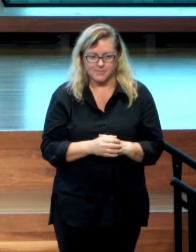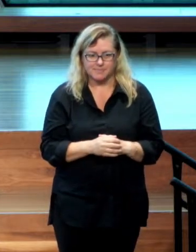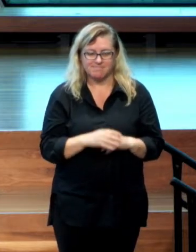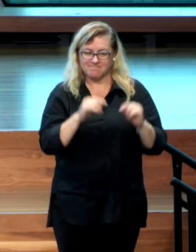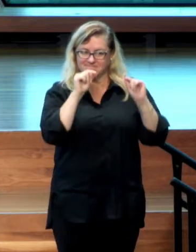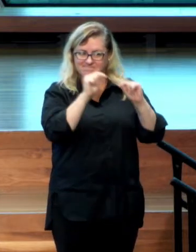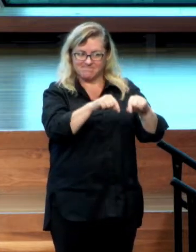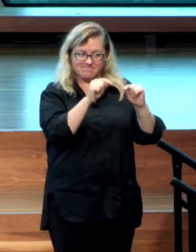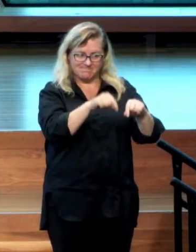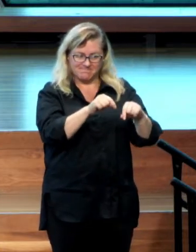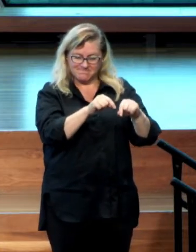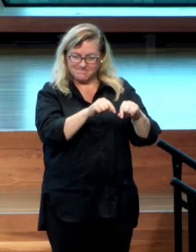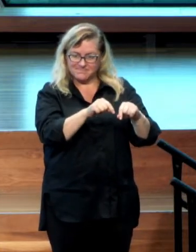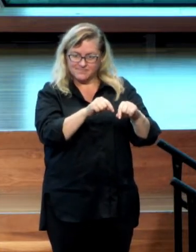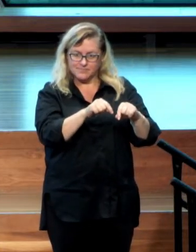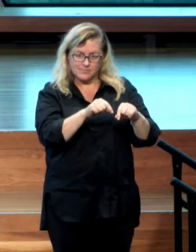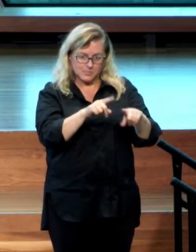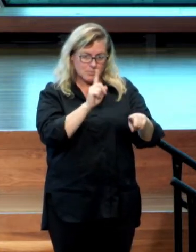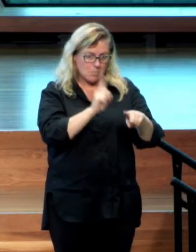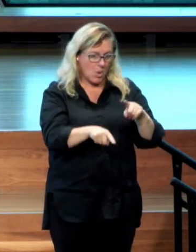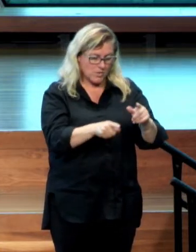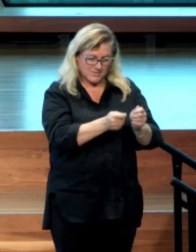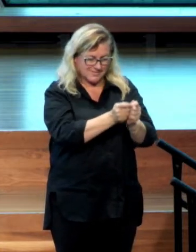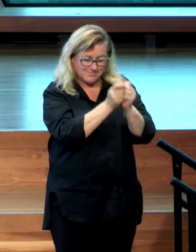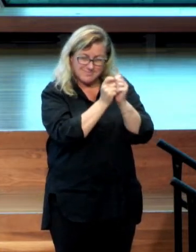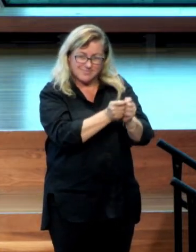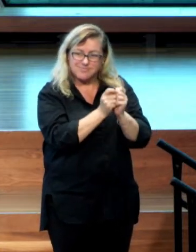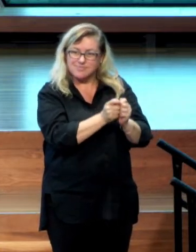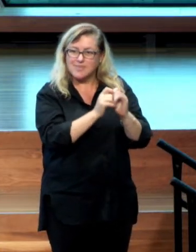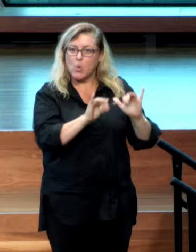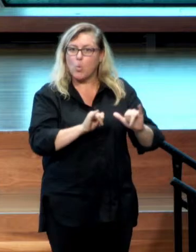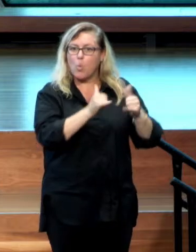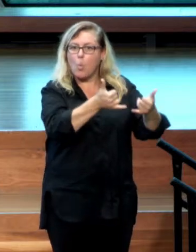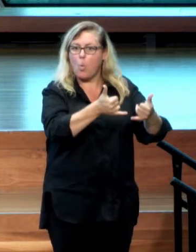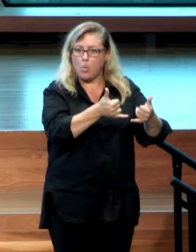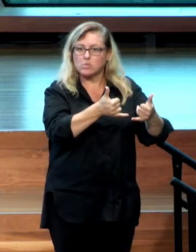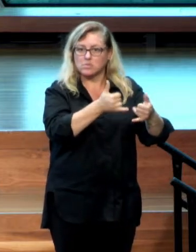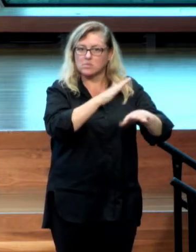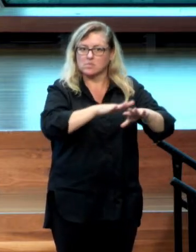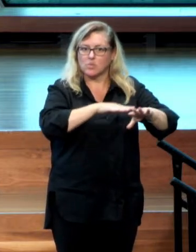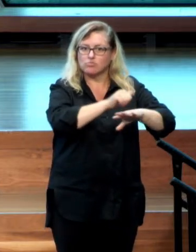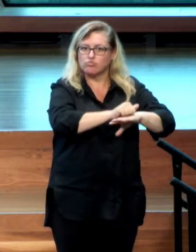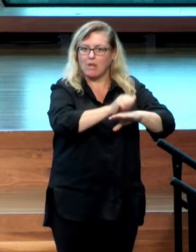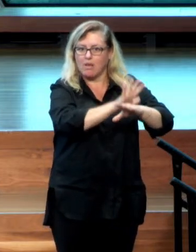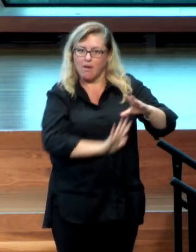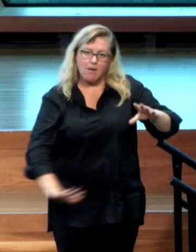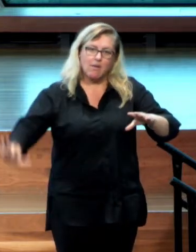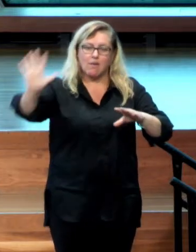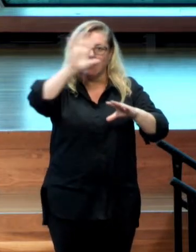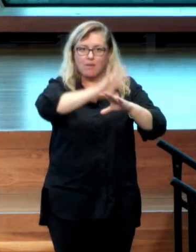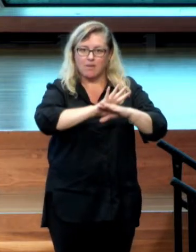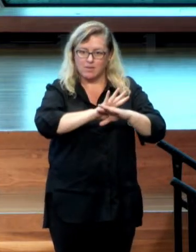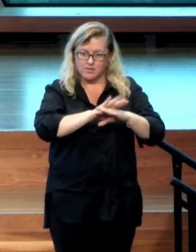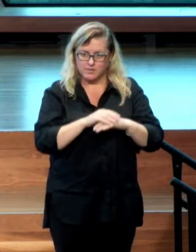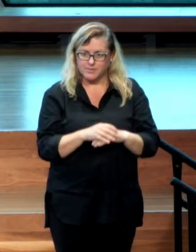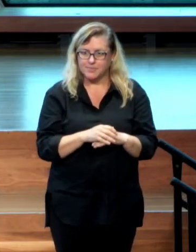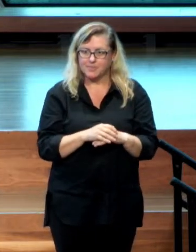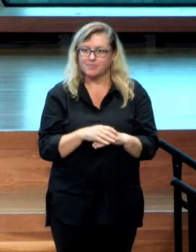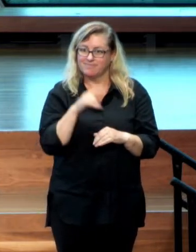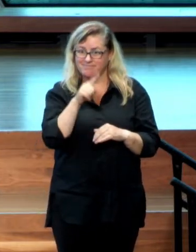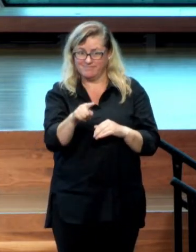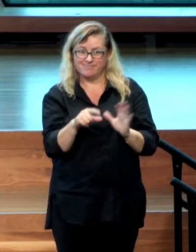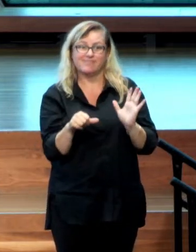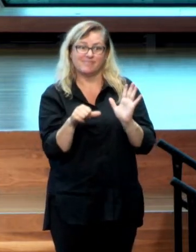This is the single most valuable literary award in the country, and as you heard from all the writers, those dollars